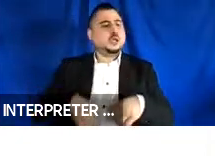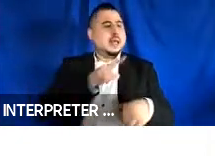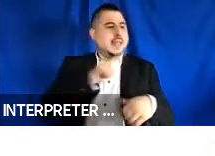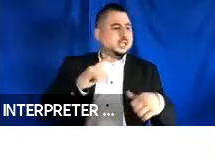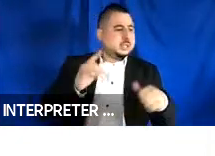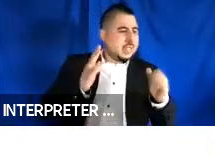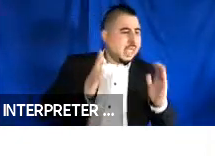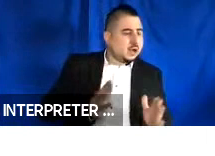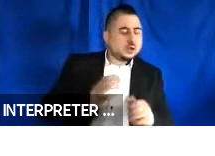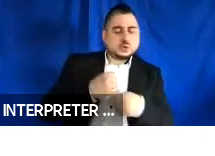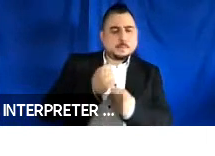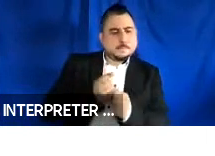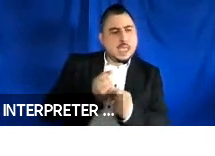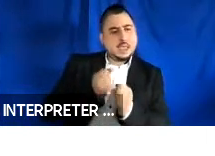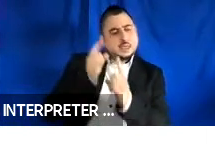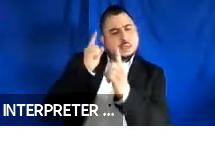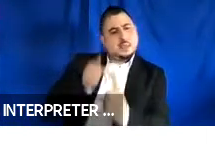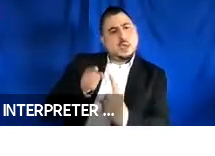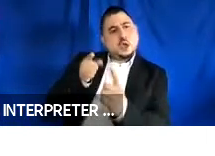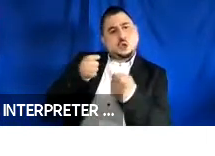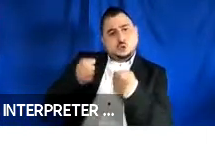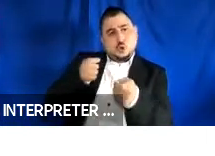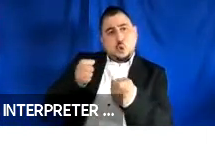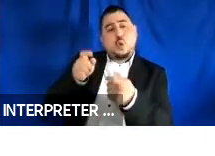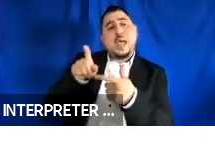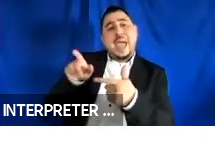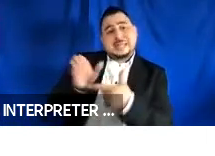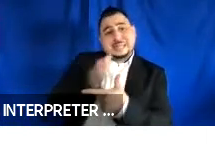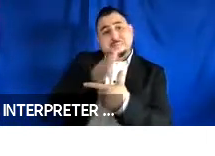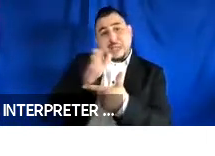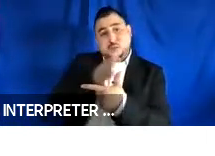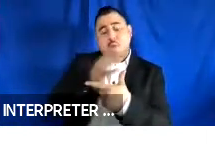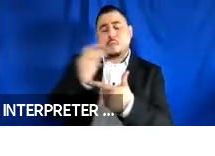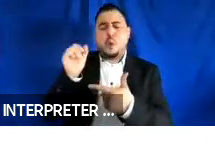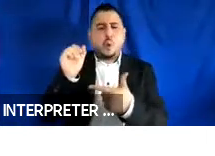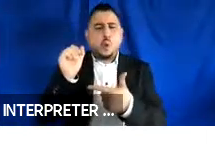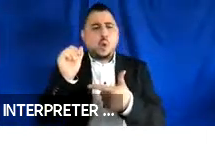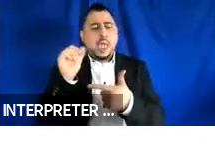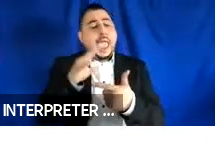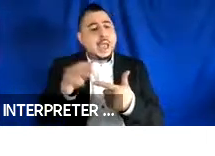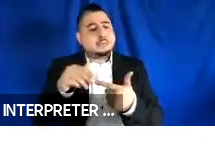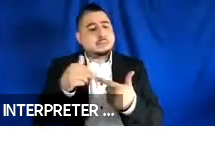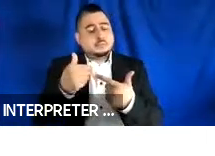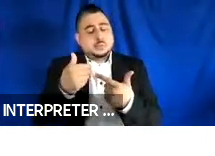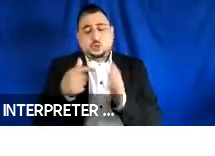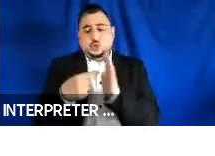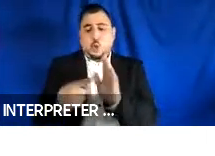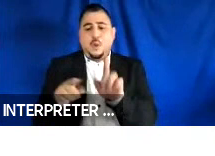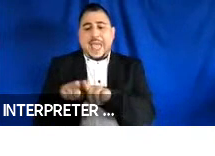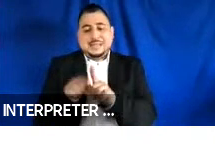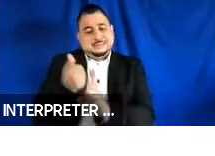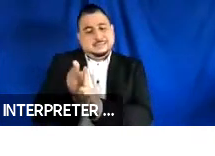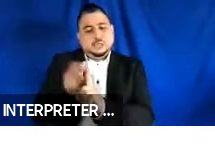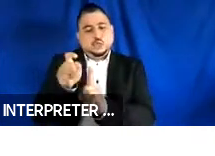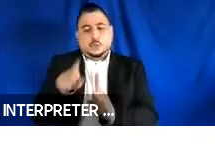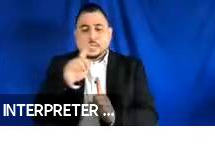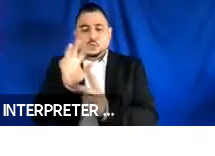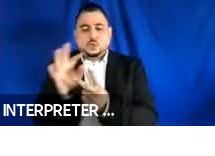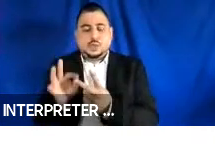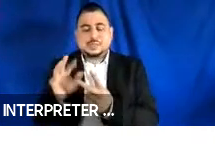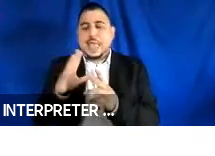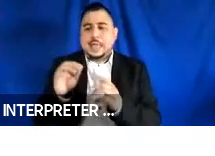rethink control as a spectrum and whether it should be a choice. And then also, how might we leverage more assistive